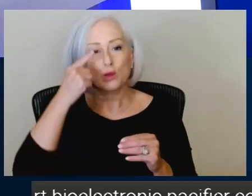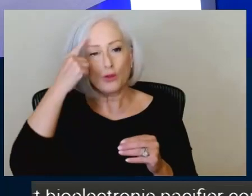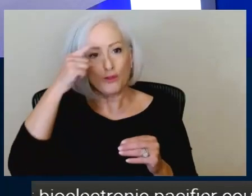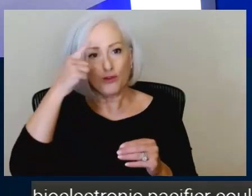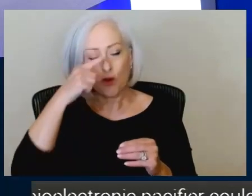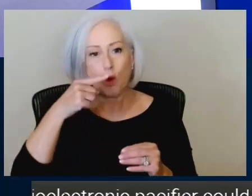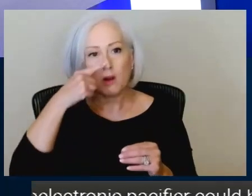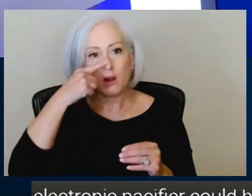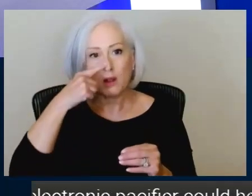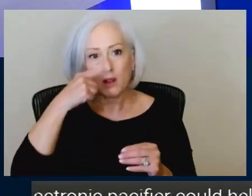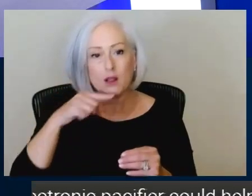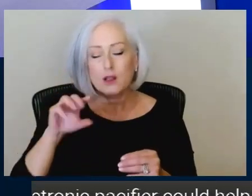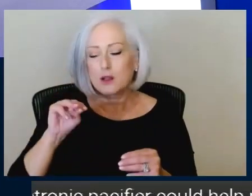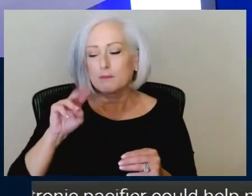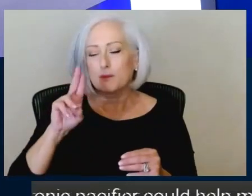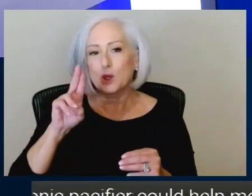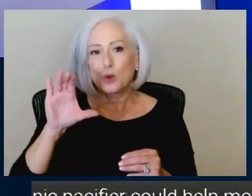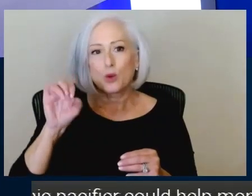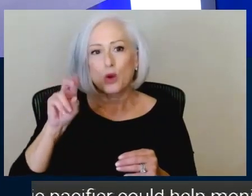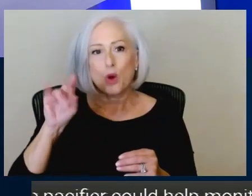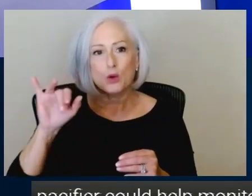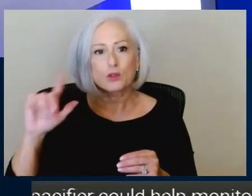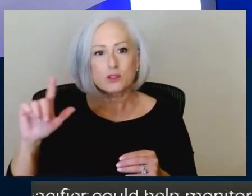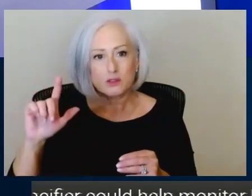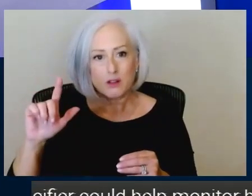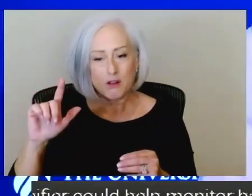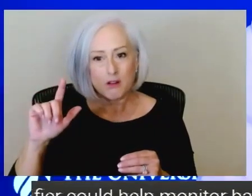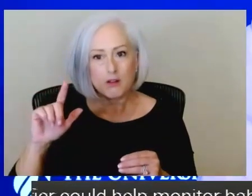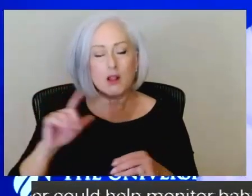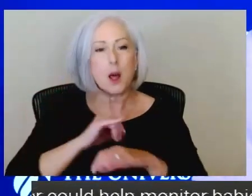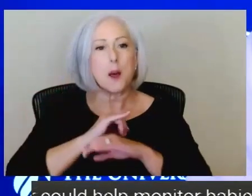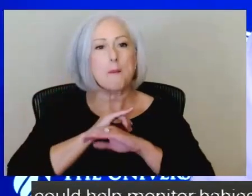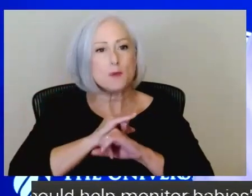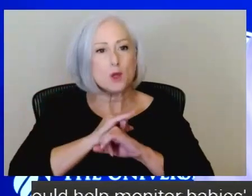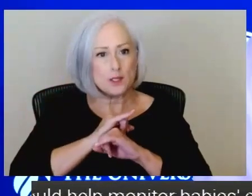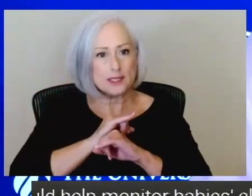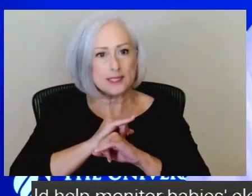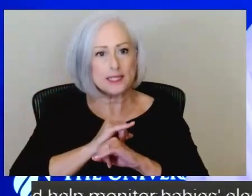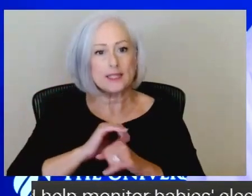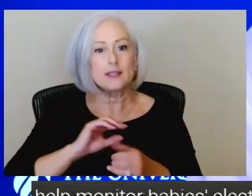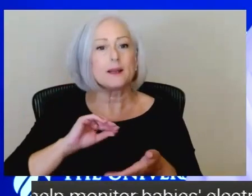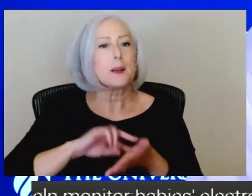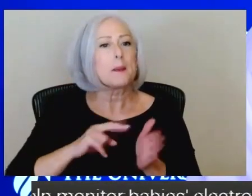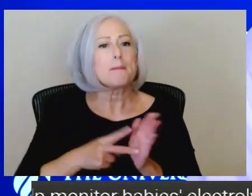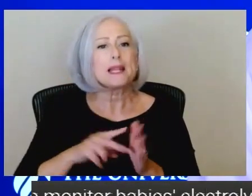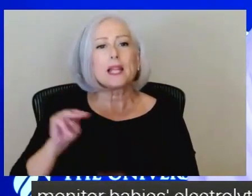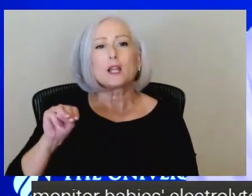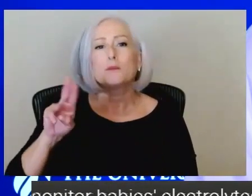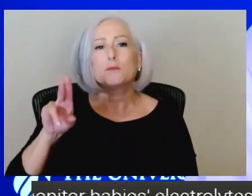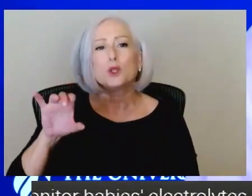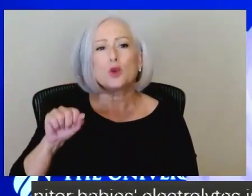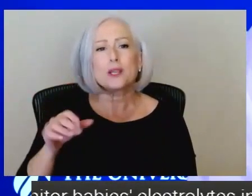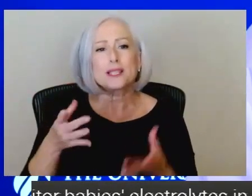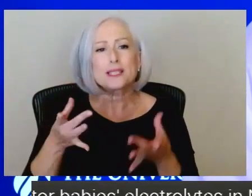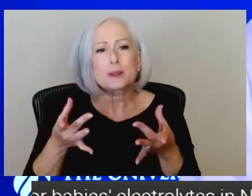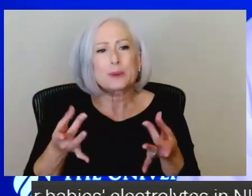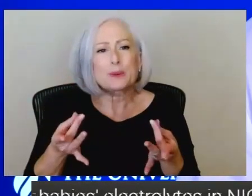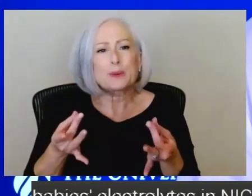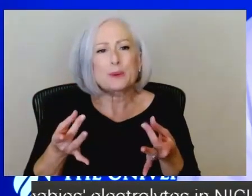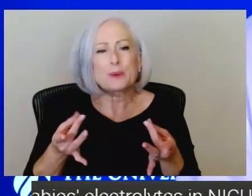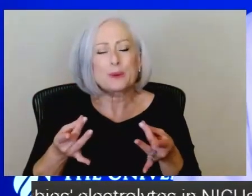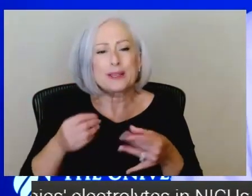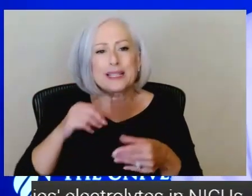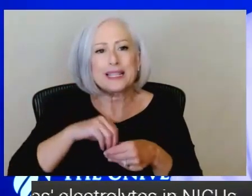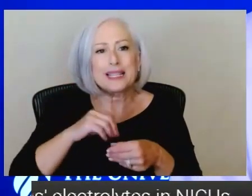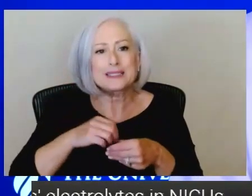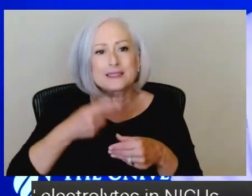get in our upper respiratory tract to help prevent infection even further. So that is certainly interesting. We had a question about that